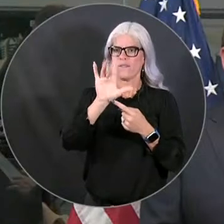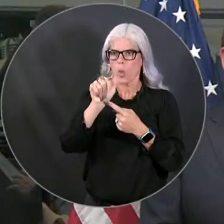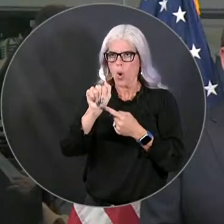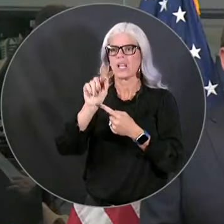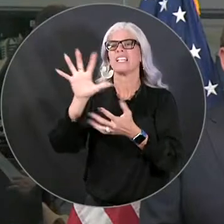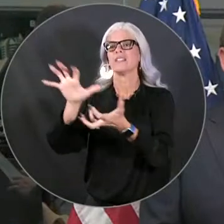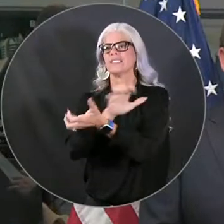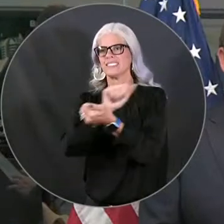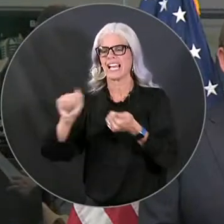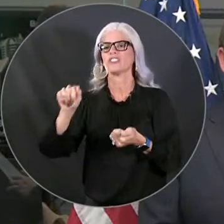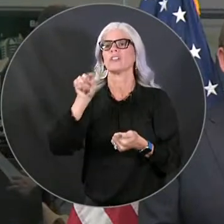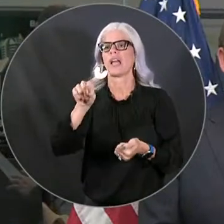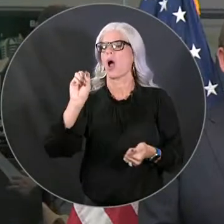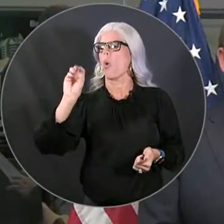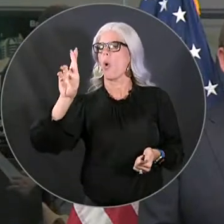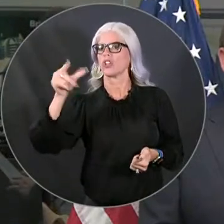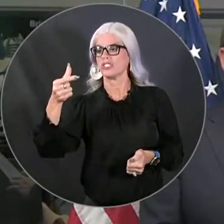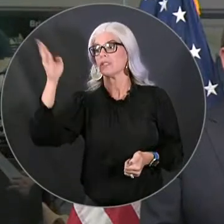floridadisaster.org/report. That's